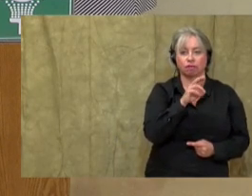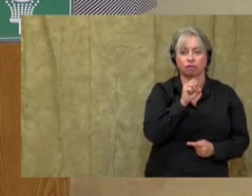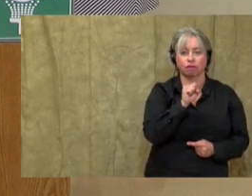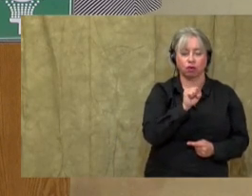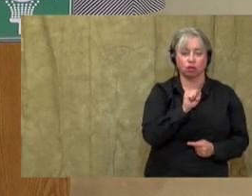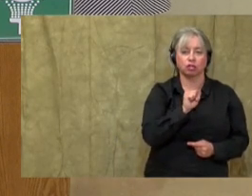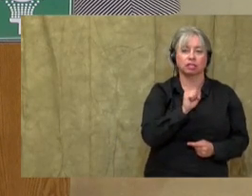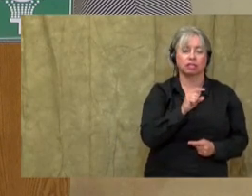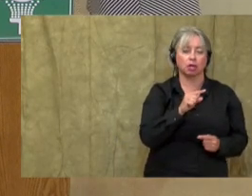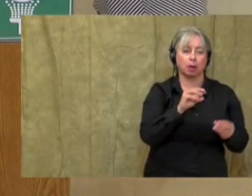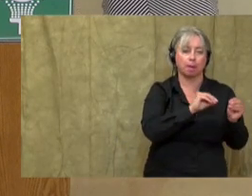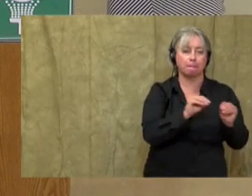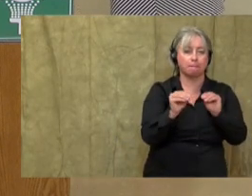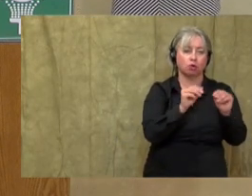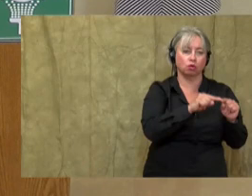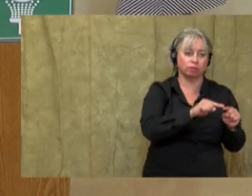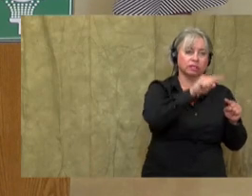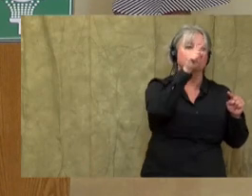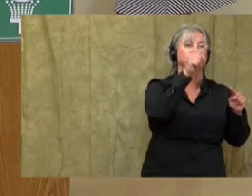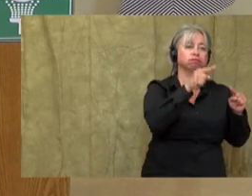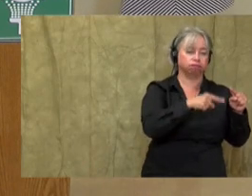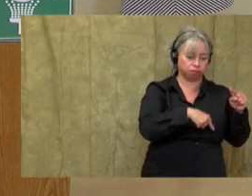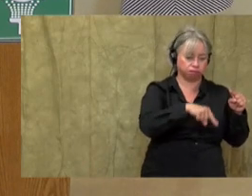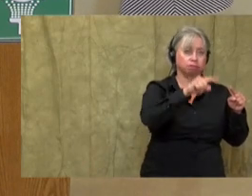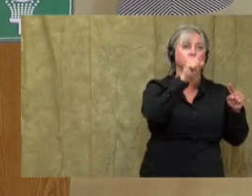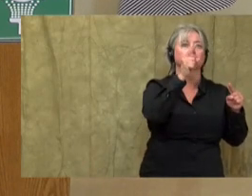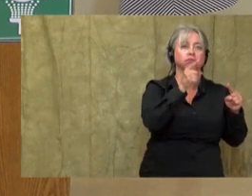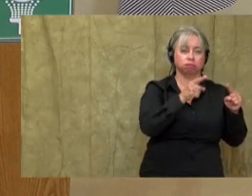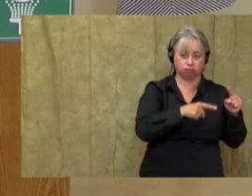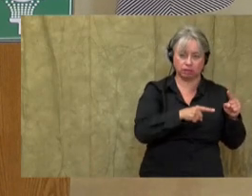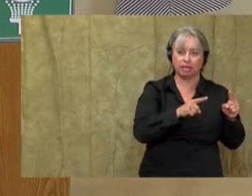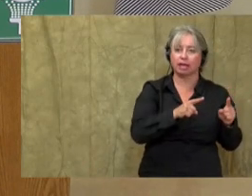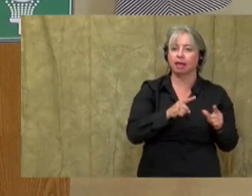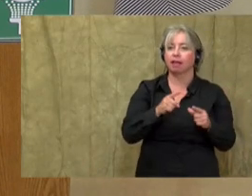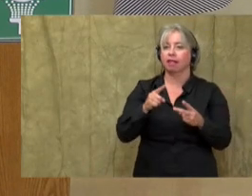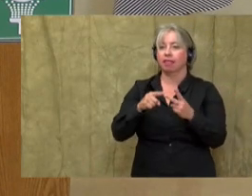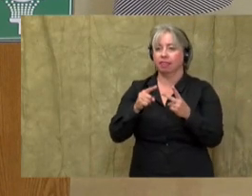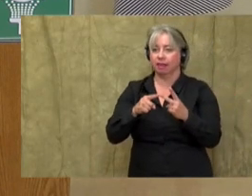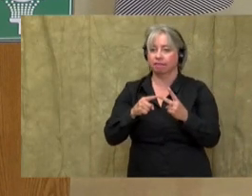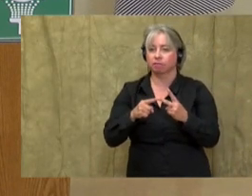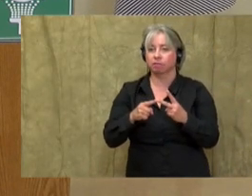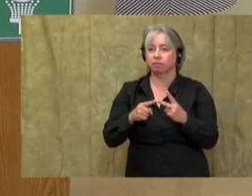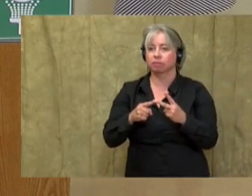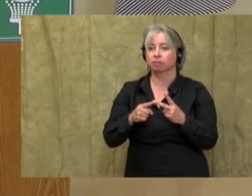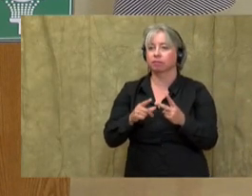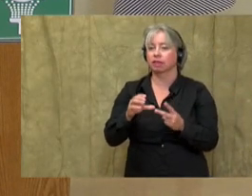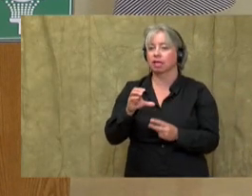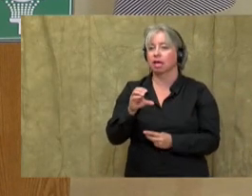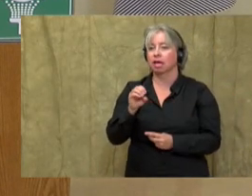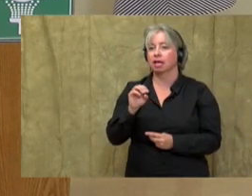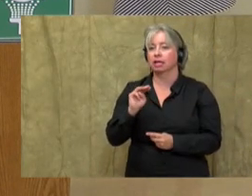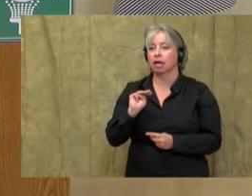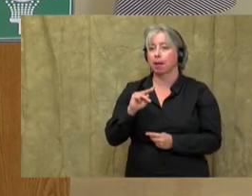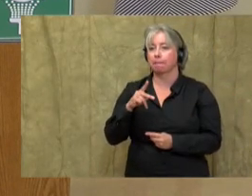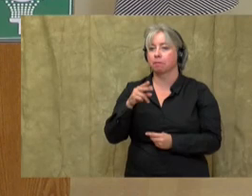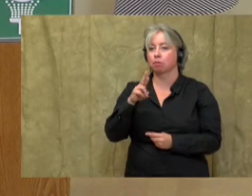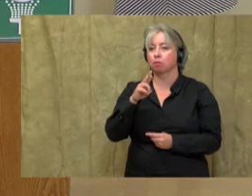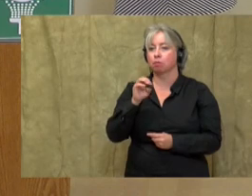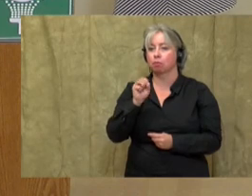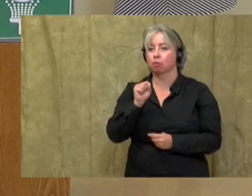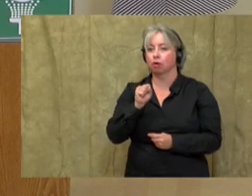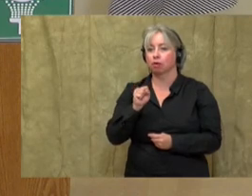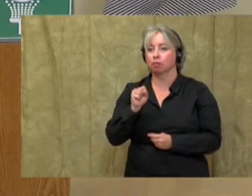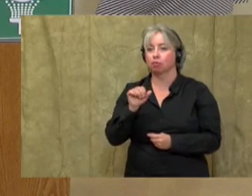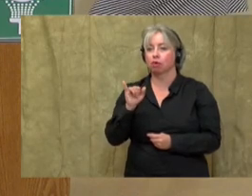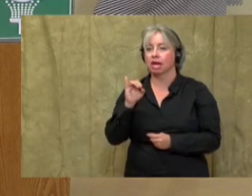down motion as the energy propagates through the matter. And we have a compressional wave or a